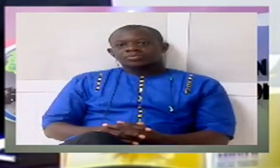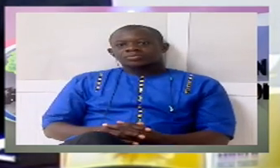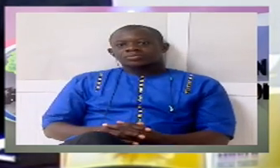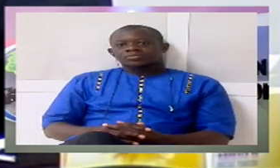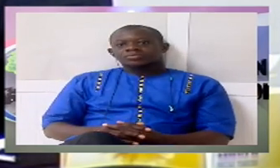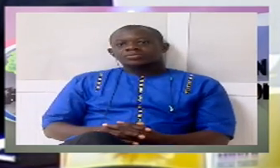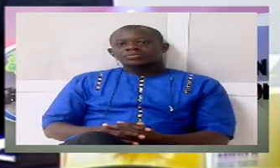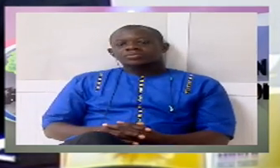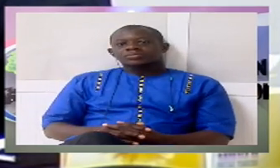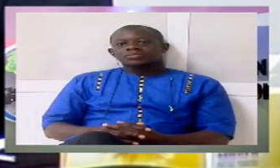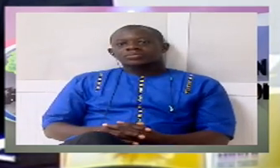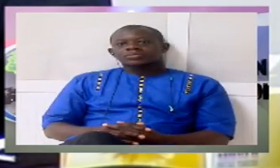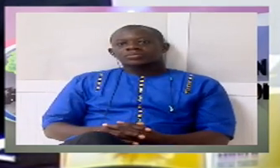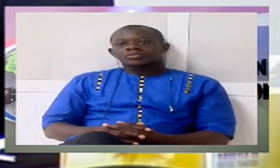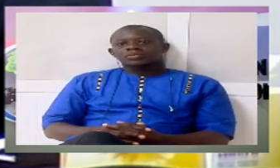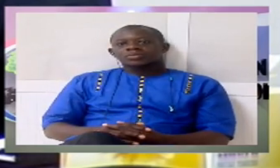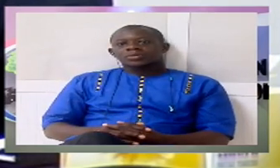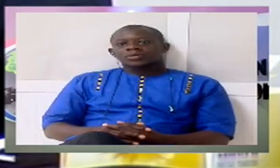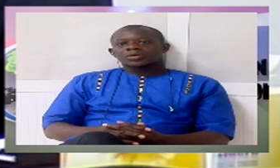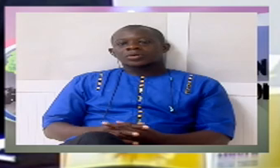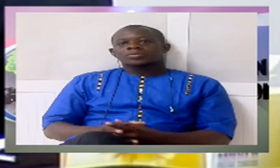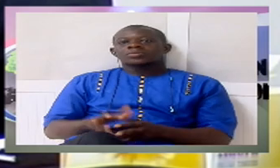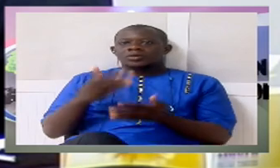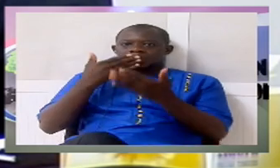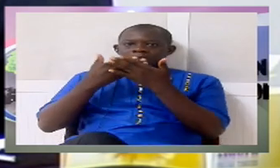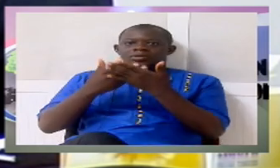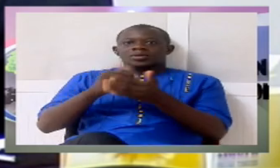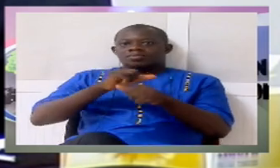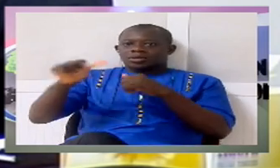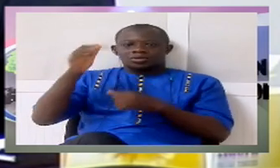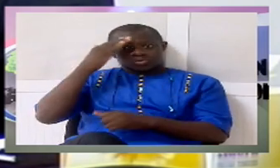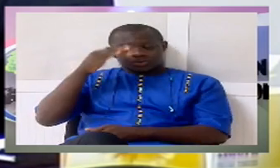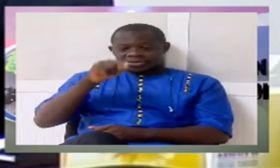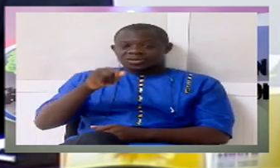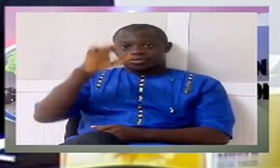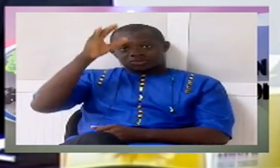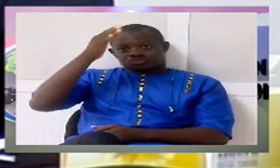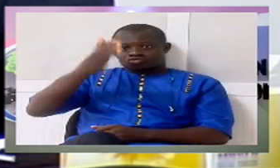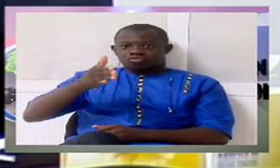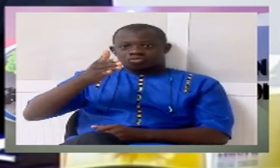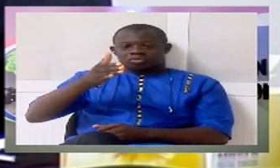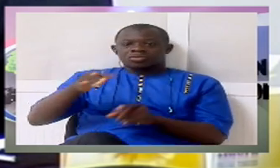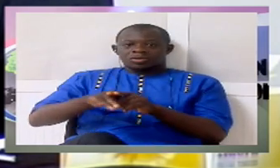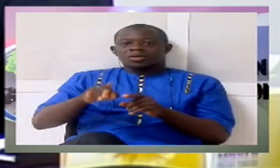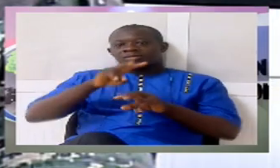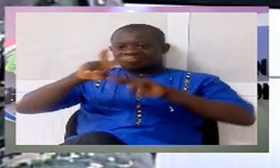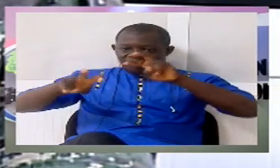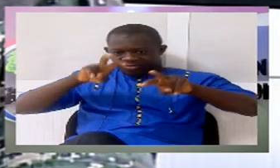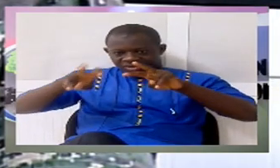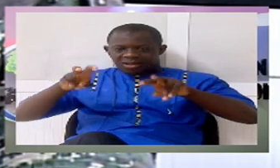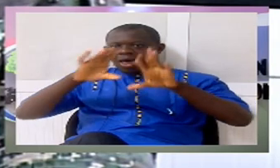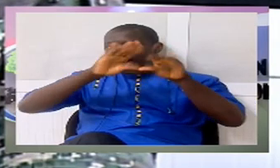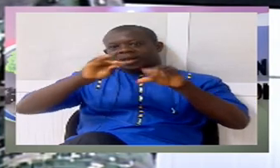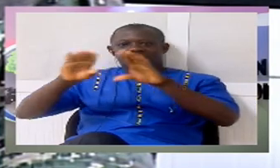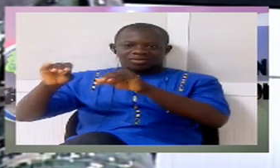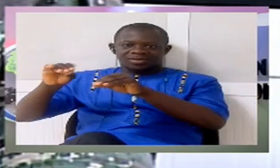Please be rest assured that this is a truth-seeking activity. Nyo